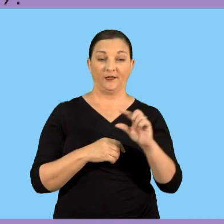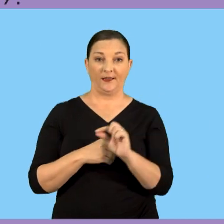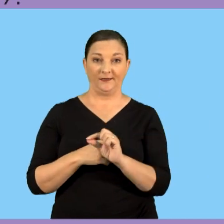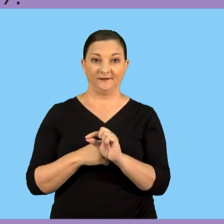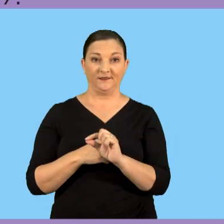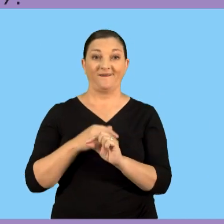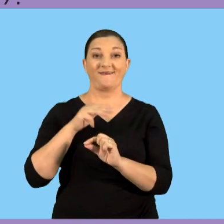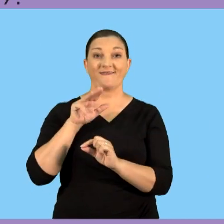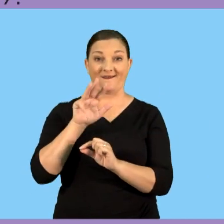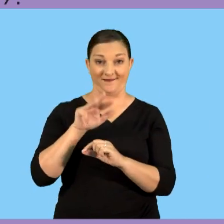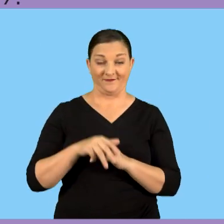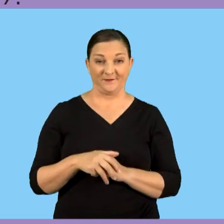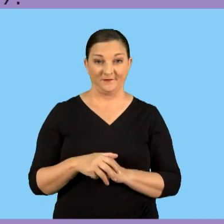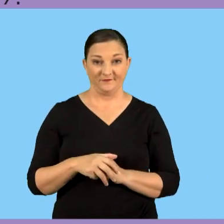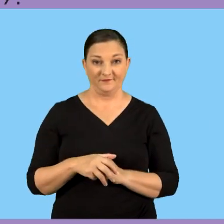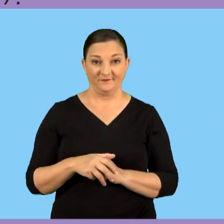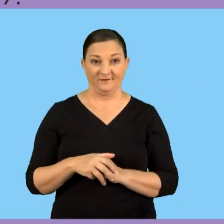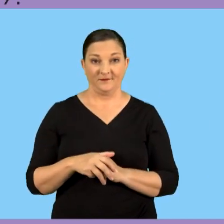least is 9.